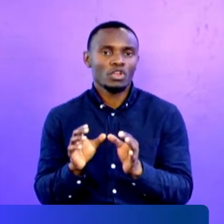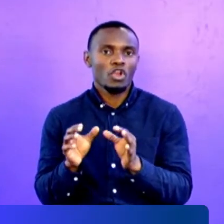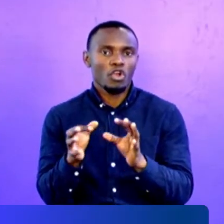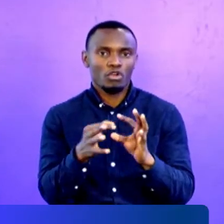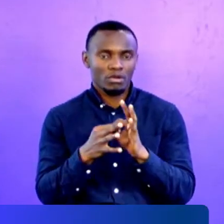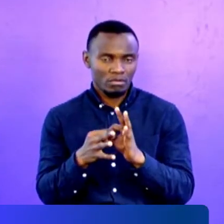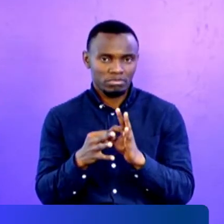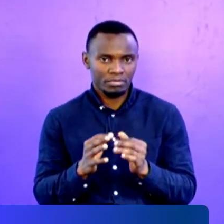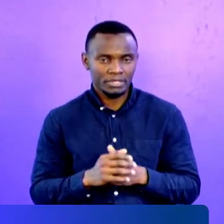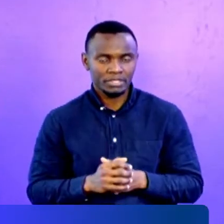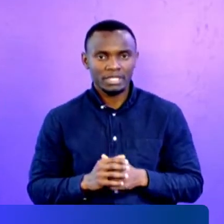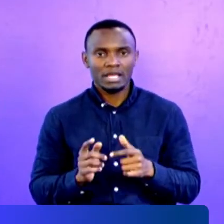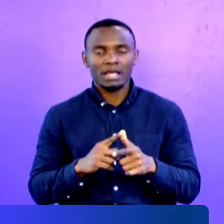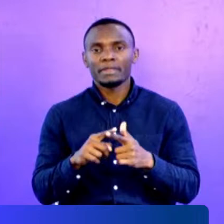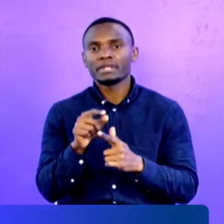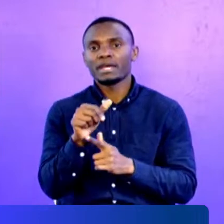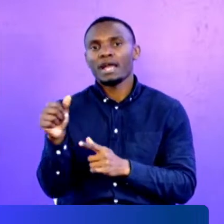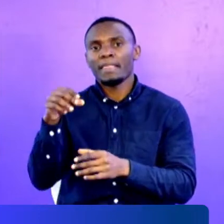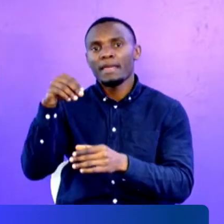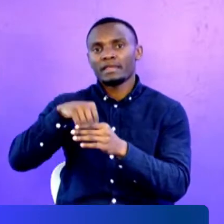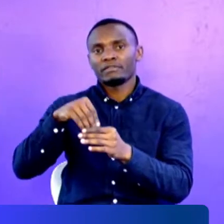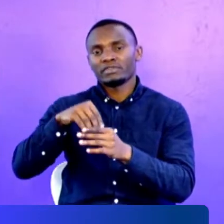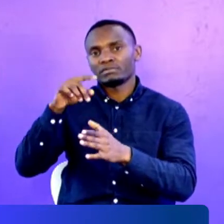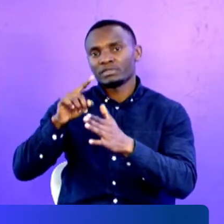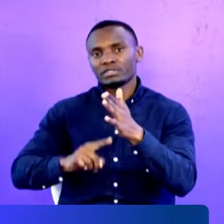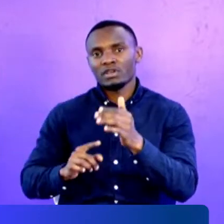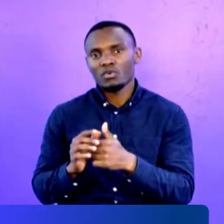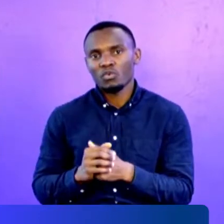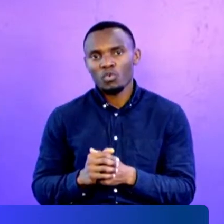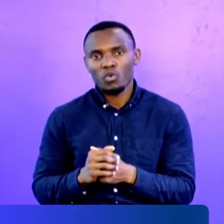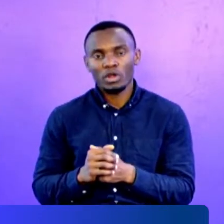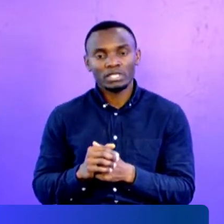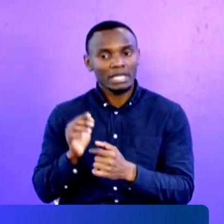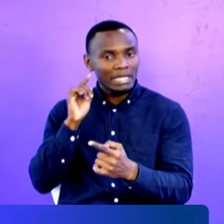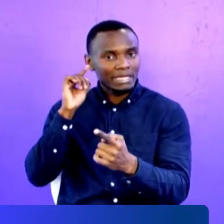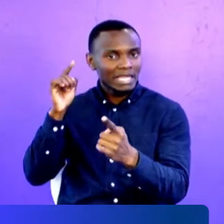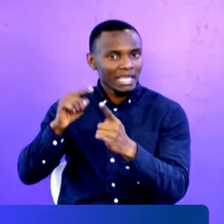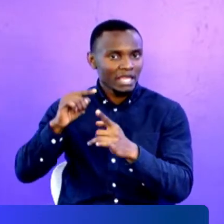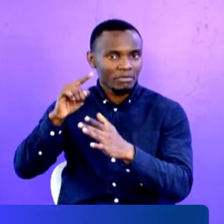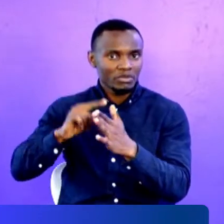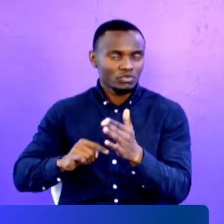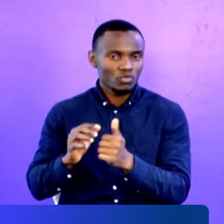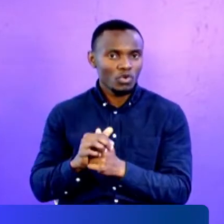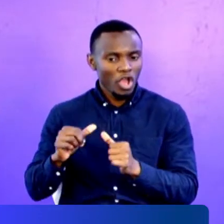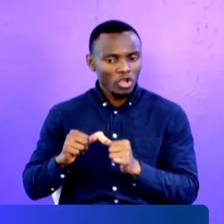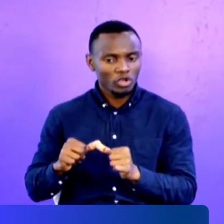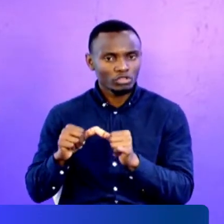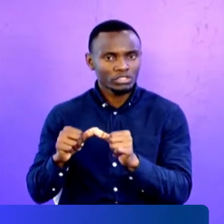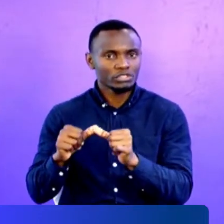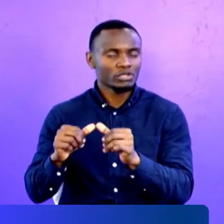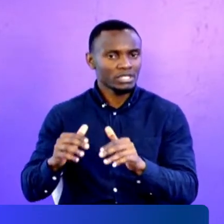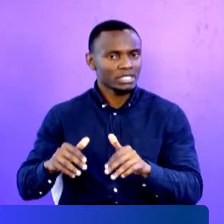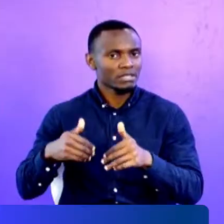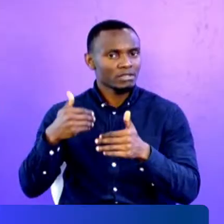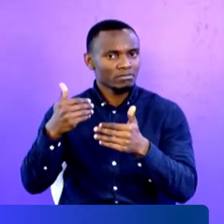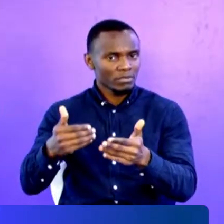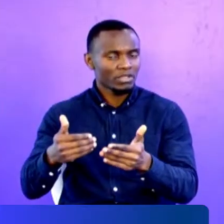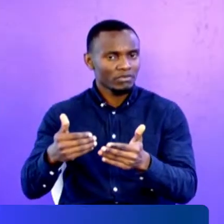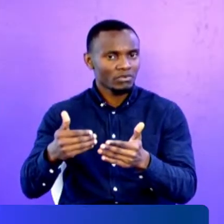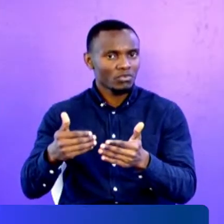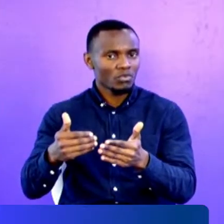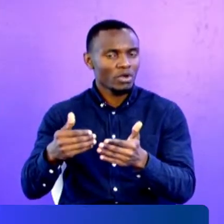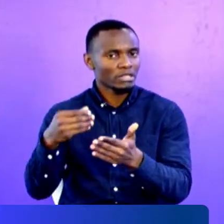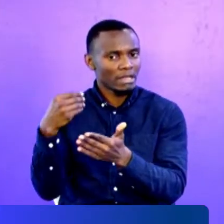those investments which are designed to continuously give you a consistent flow of income, which you